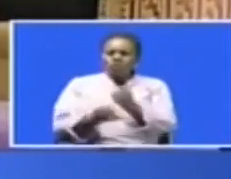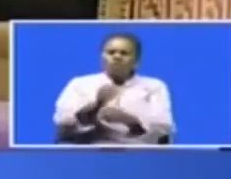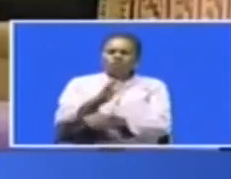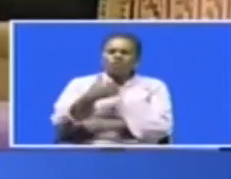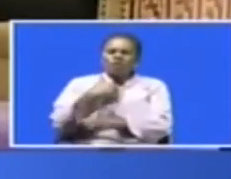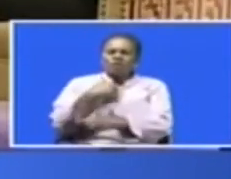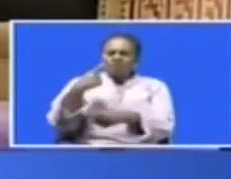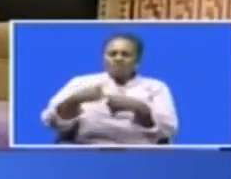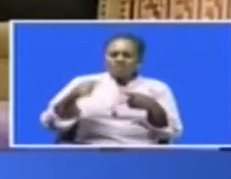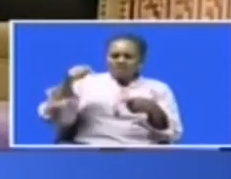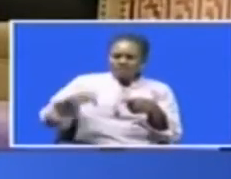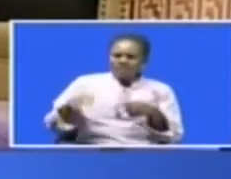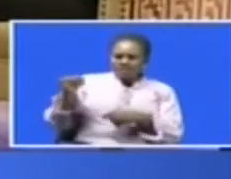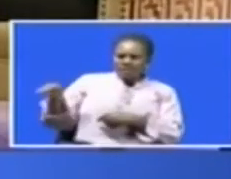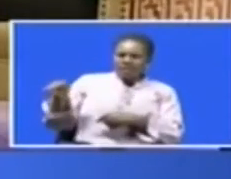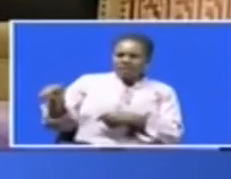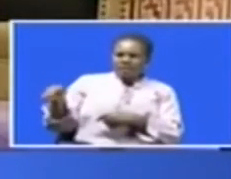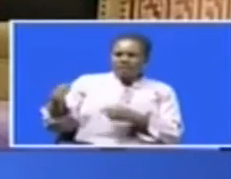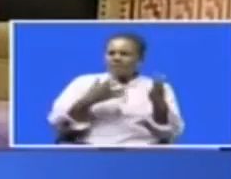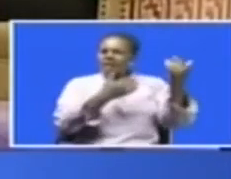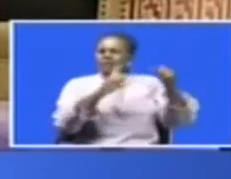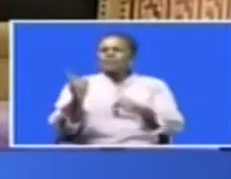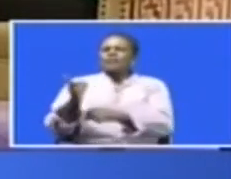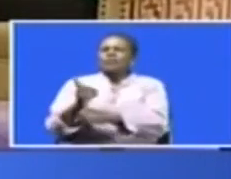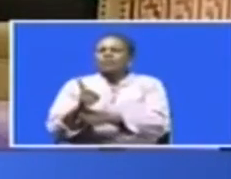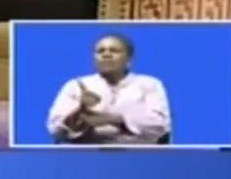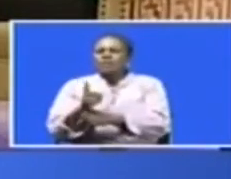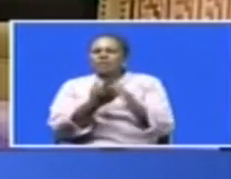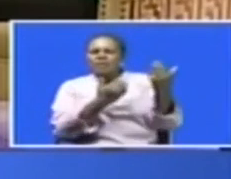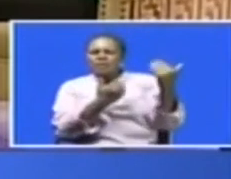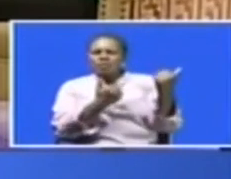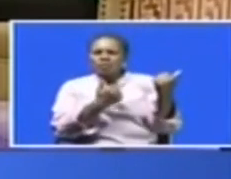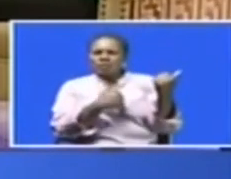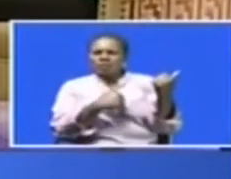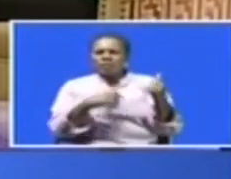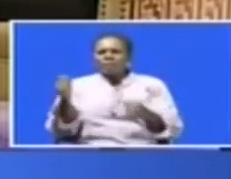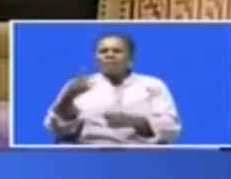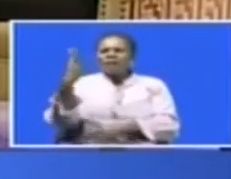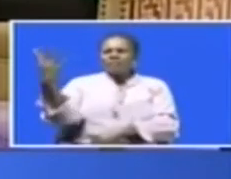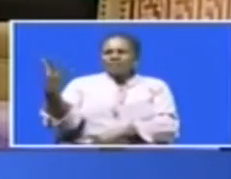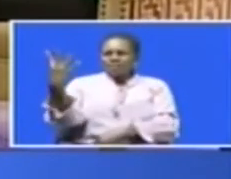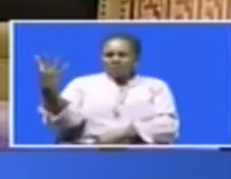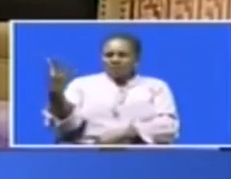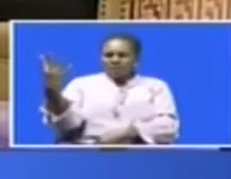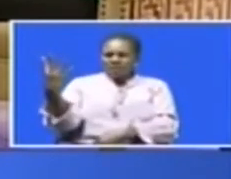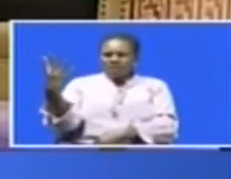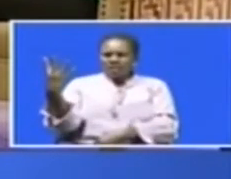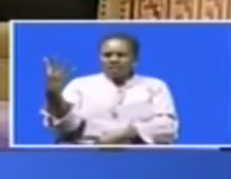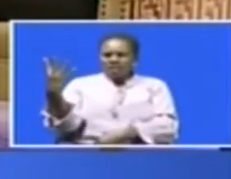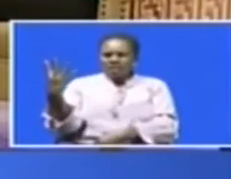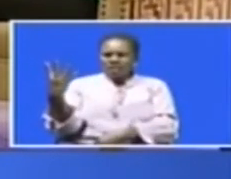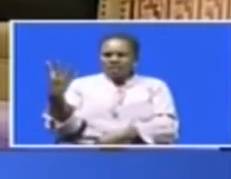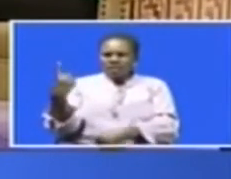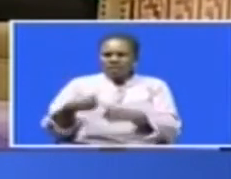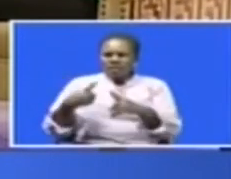early this year. When should we expect it? So we should be expecting, I get back in April. This is exciting because I've been waiting